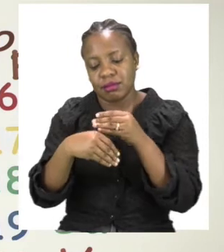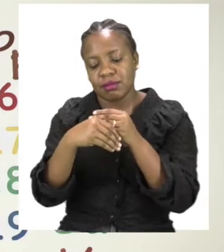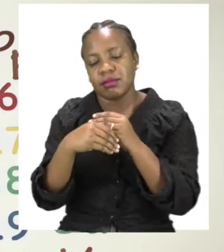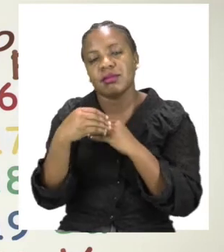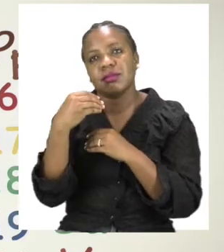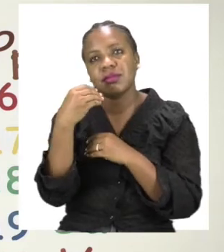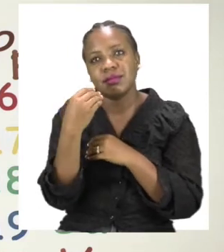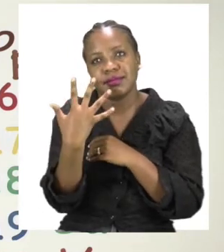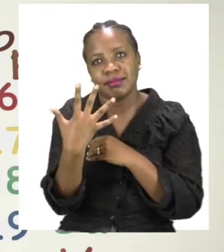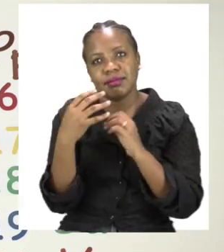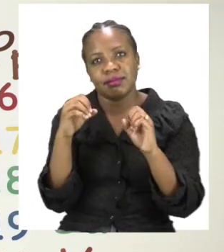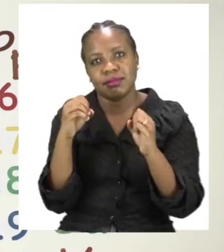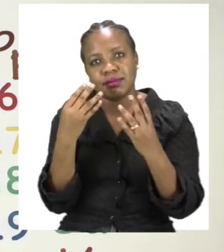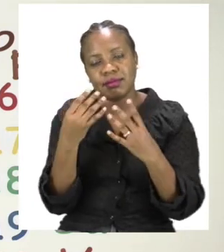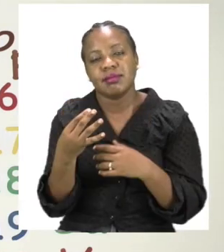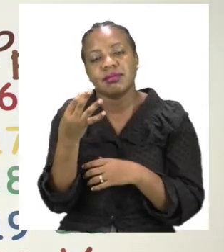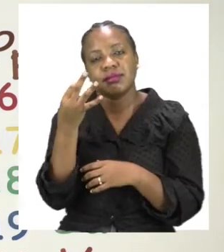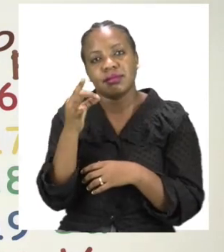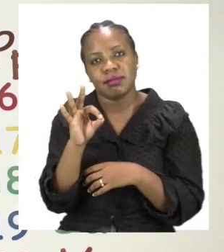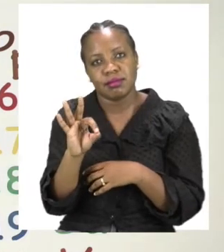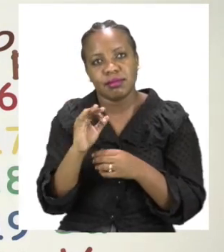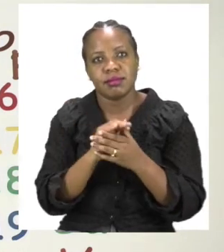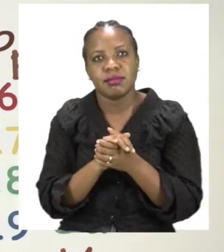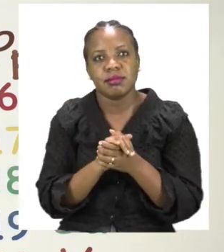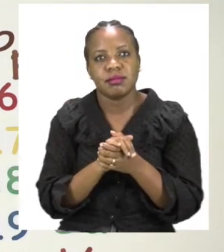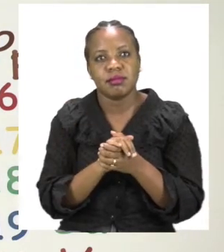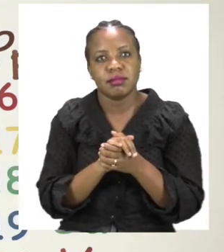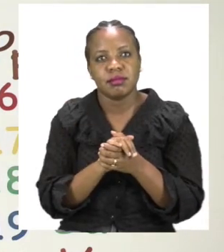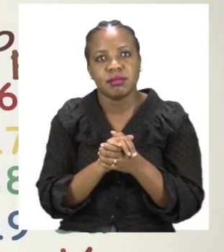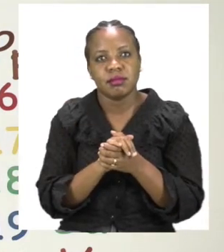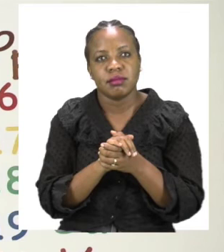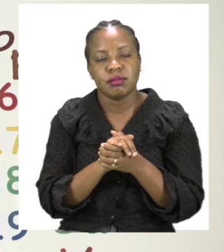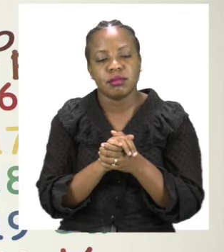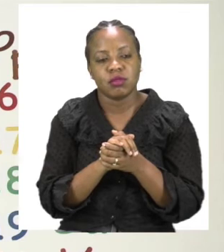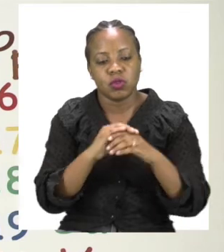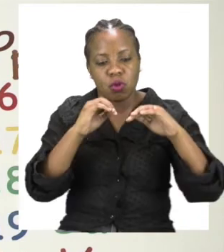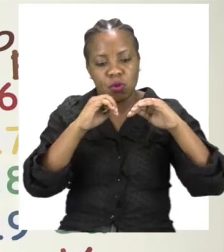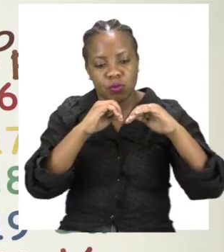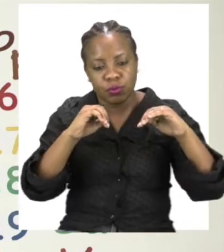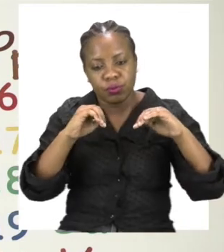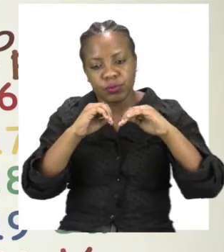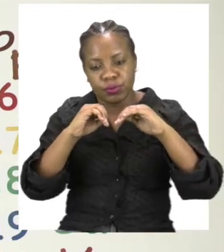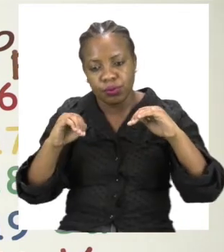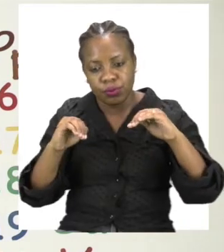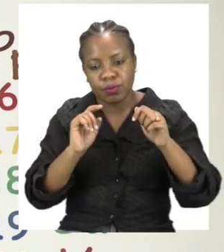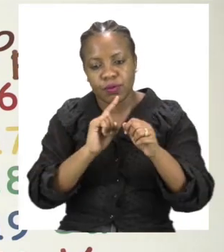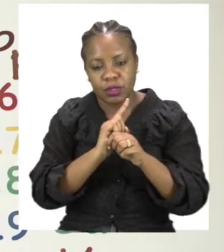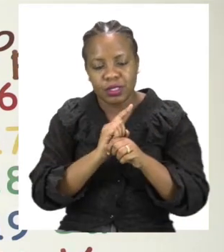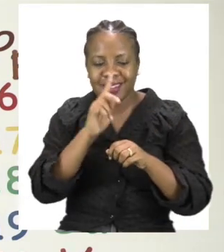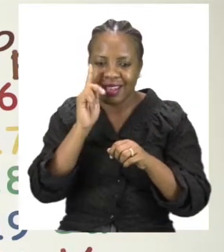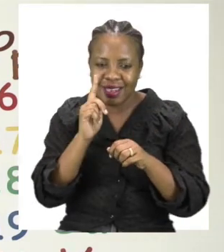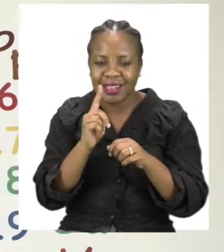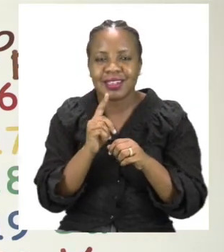equals 9. So after breaking them apart, we needed to bring them together.